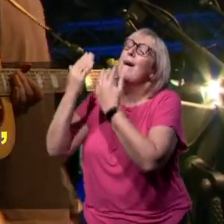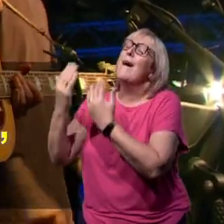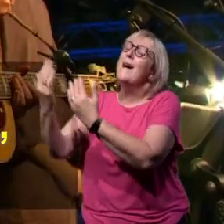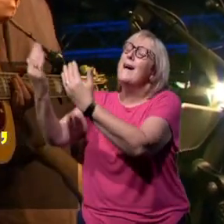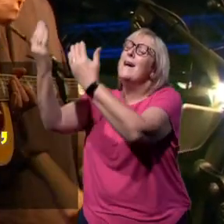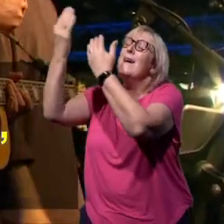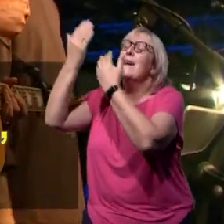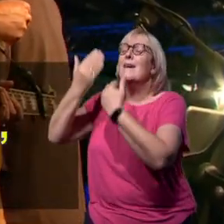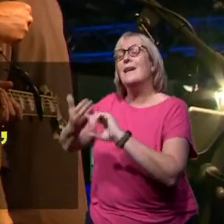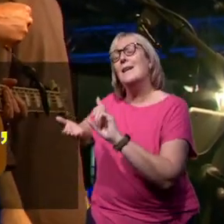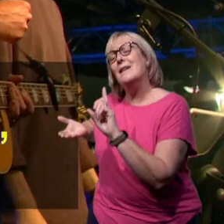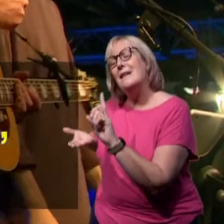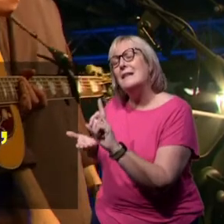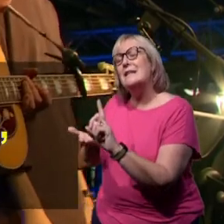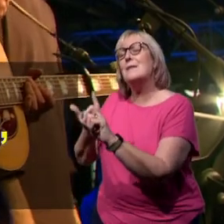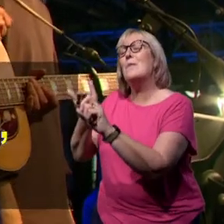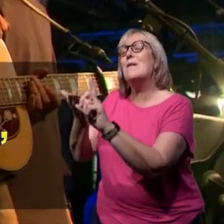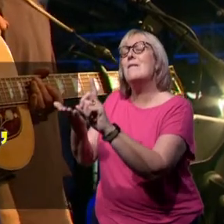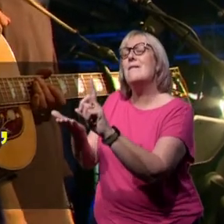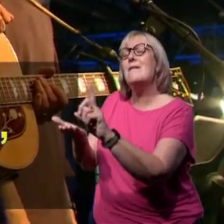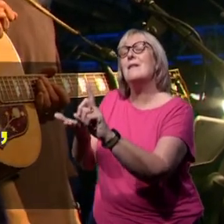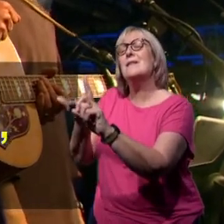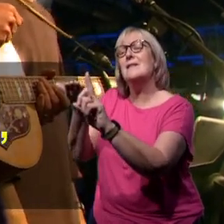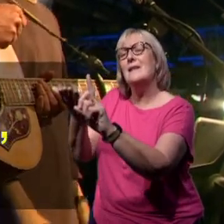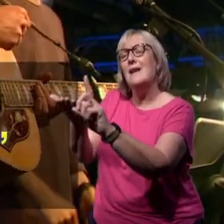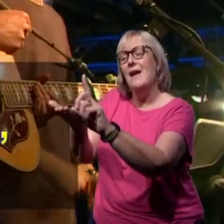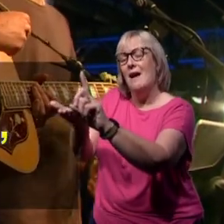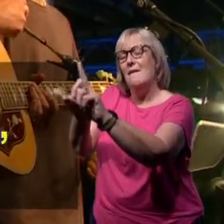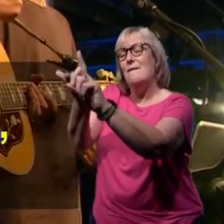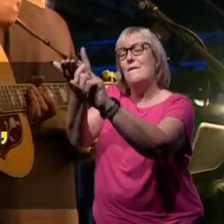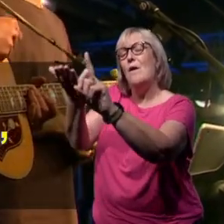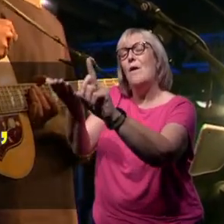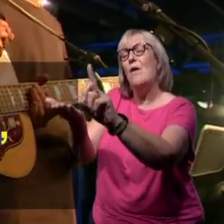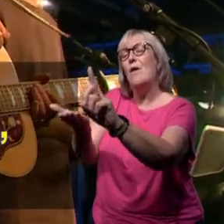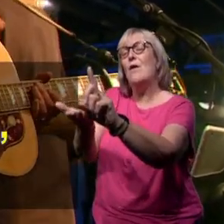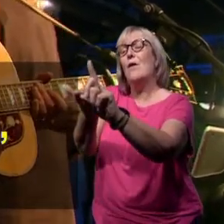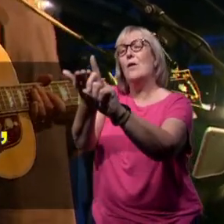Your endless mercy